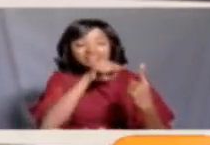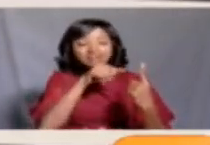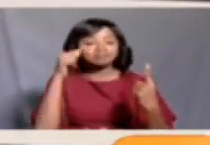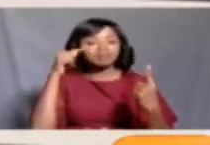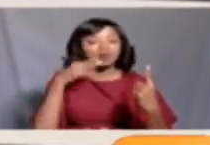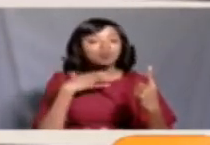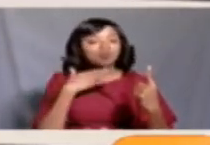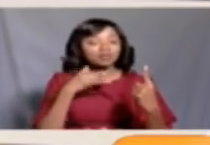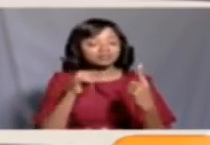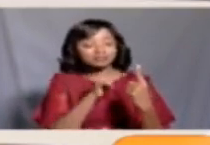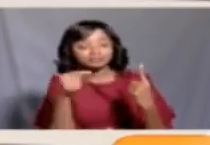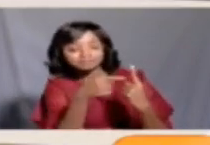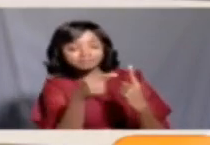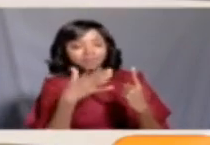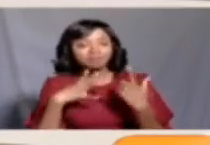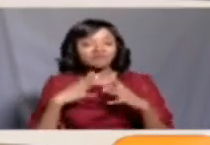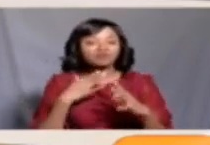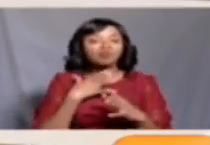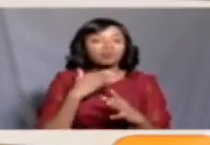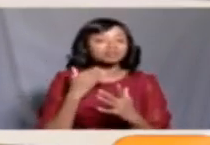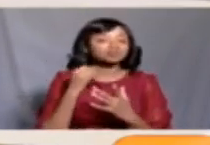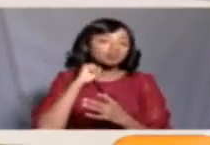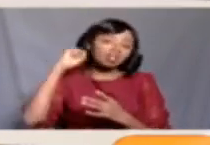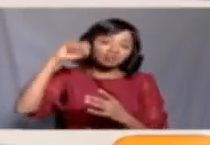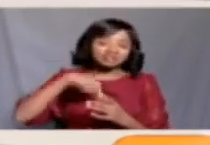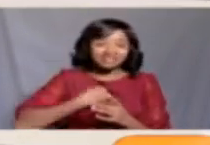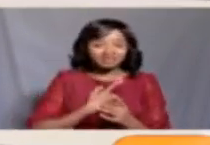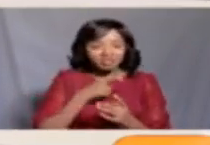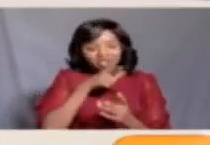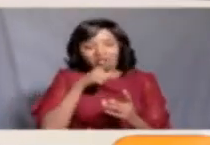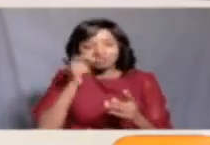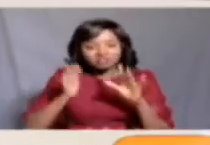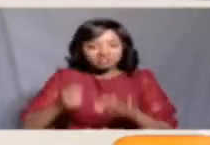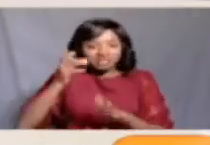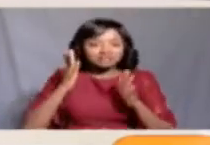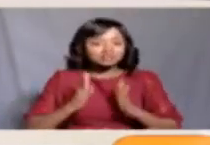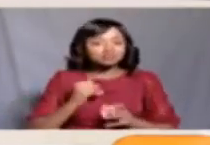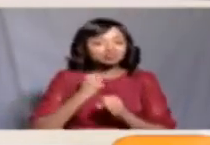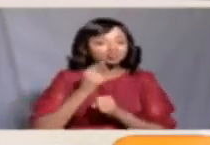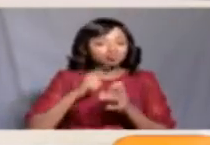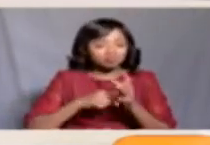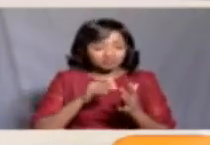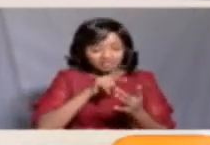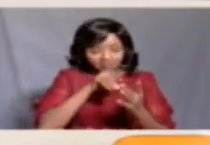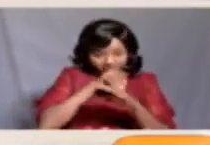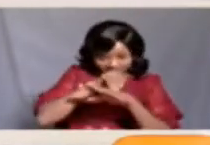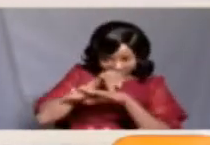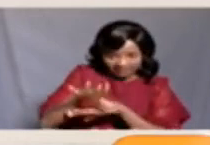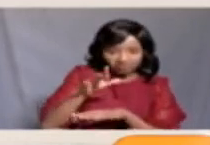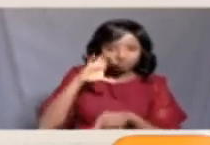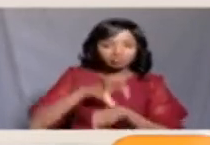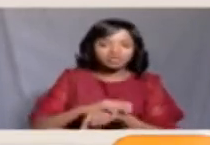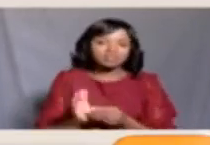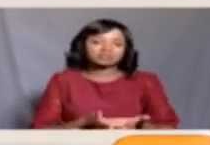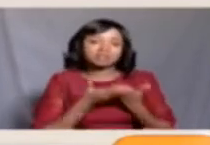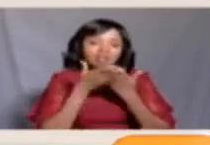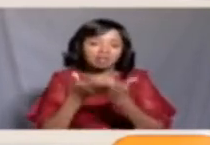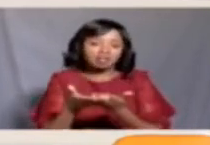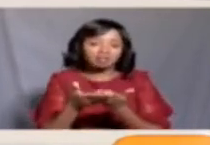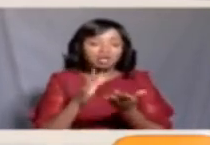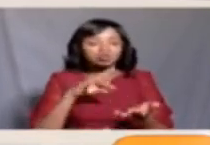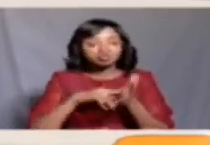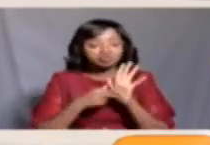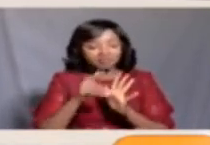is that they actually send them for treatment. So they don't actually lock them up. So I think I want to commend the judiciary as well in terms of how they've interpreted the